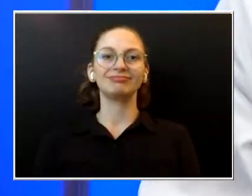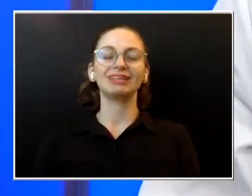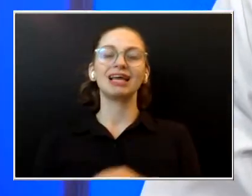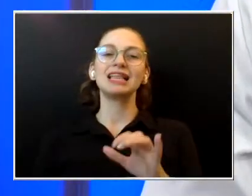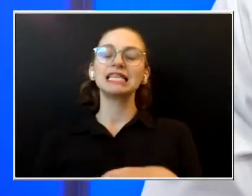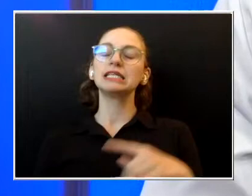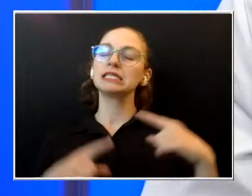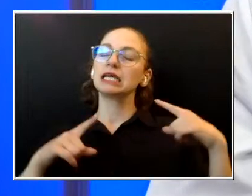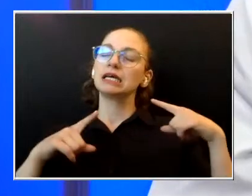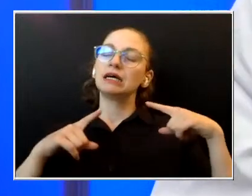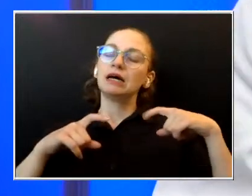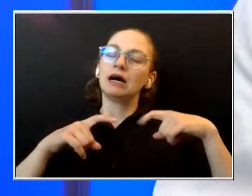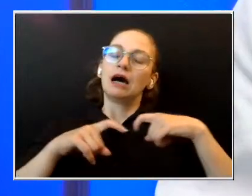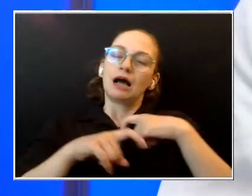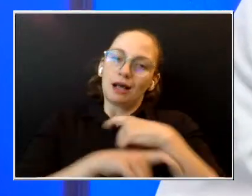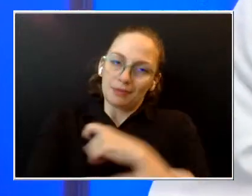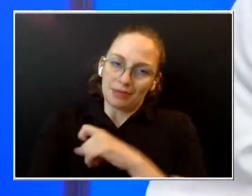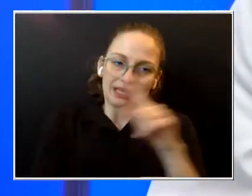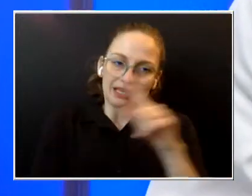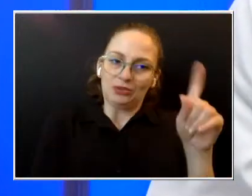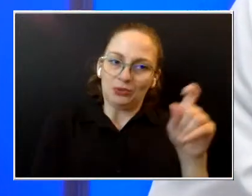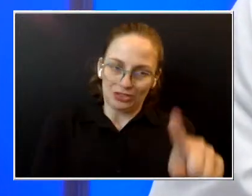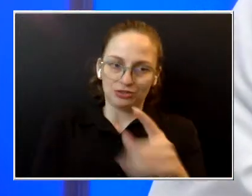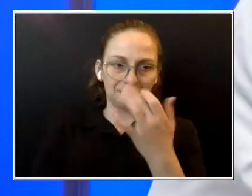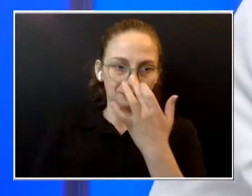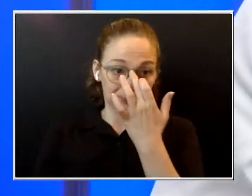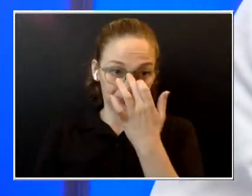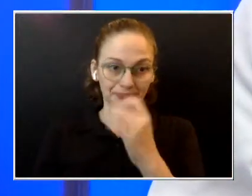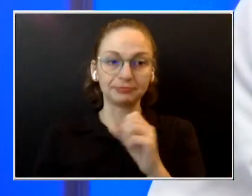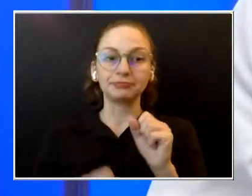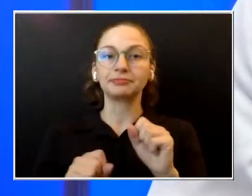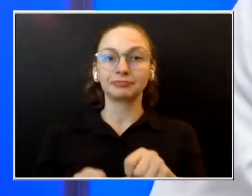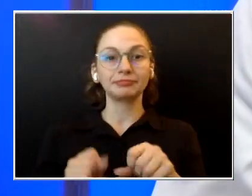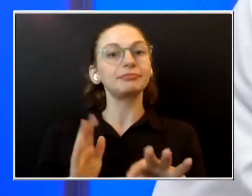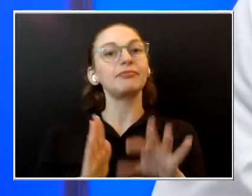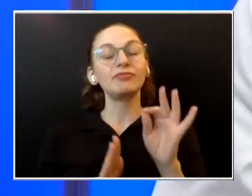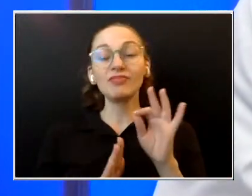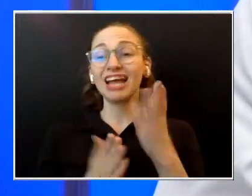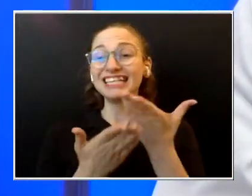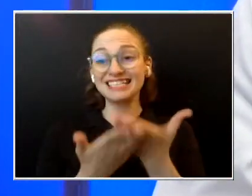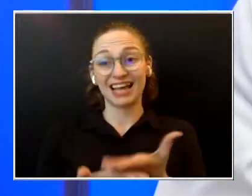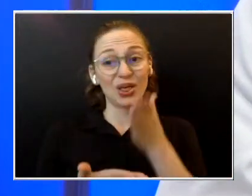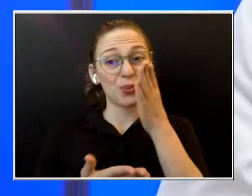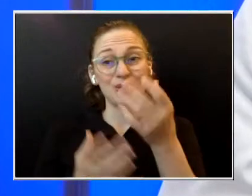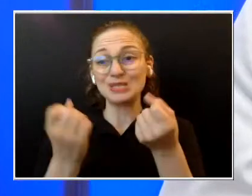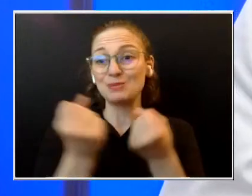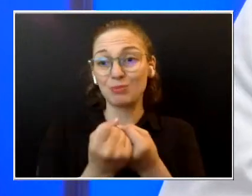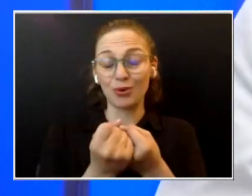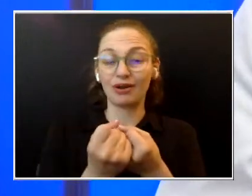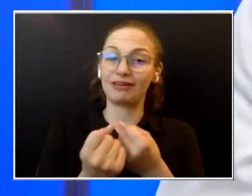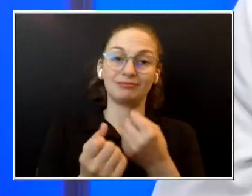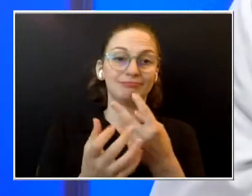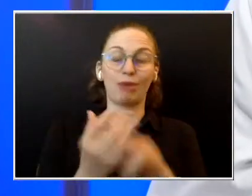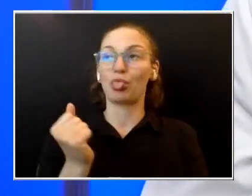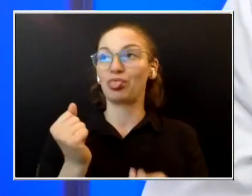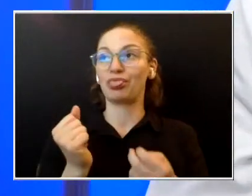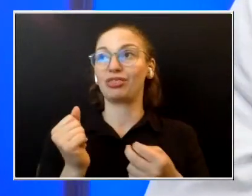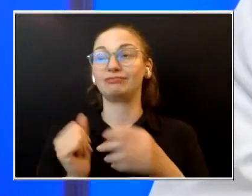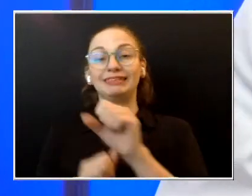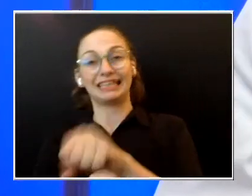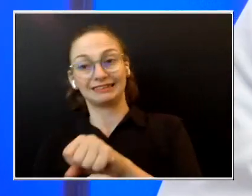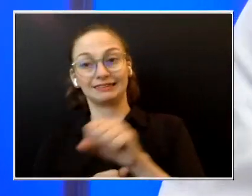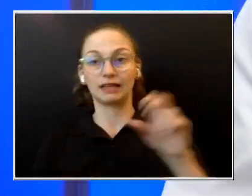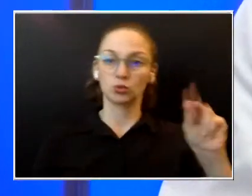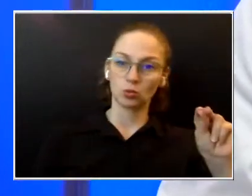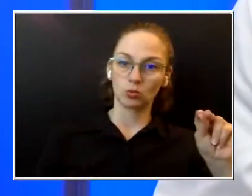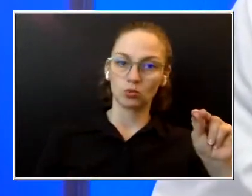be able to find literature that supports one view or the other. So soy has a lot of phytoestrogens, or kind of